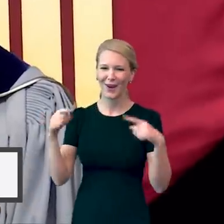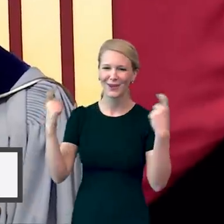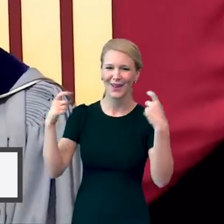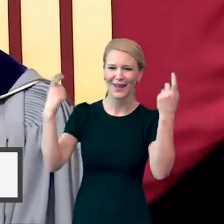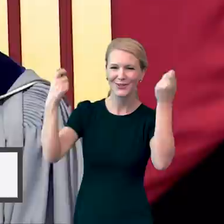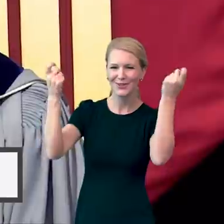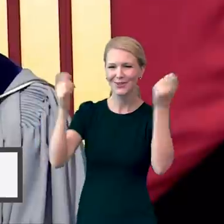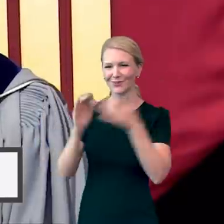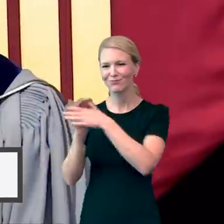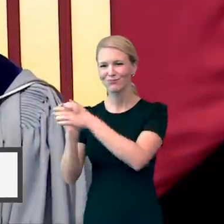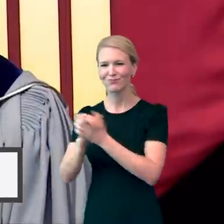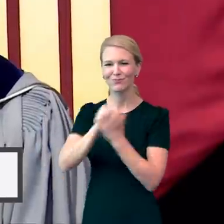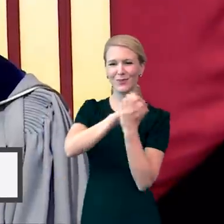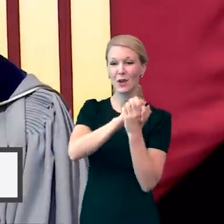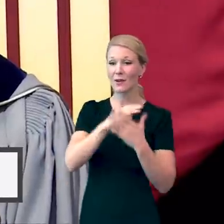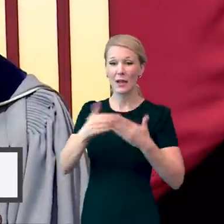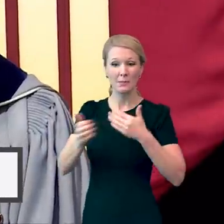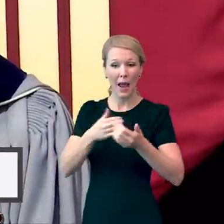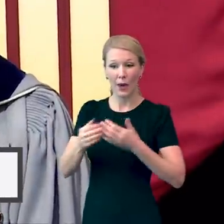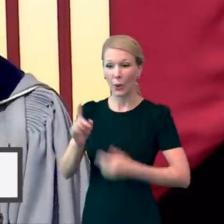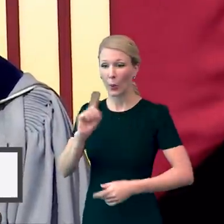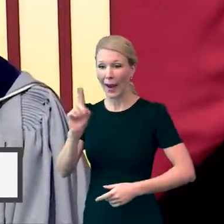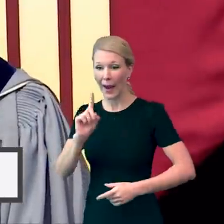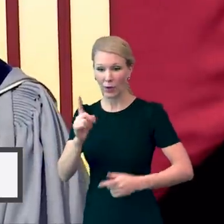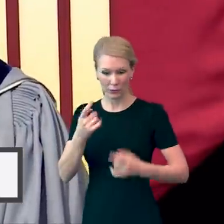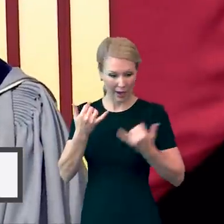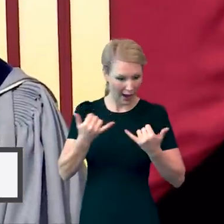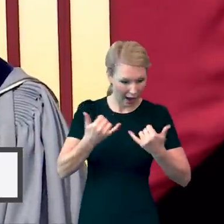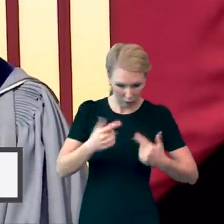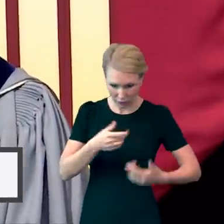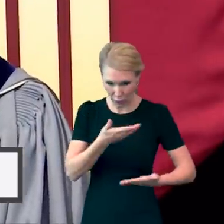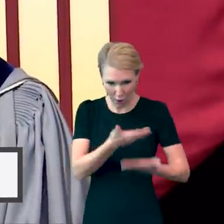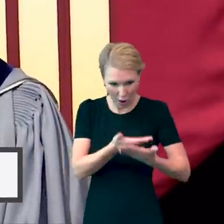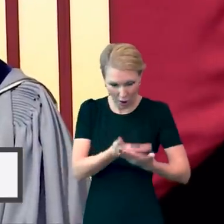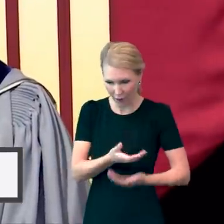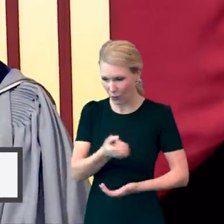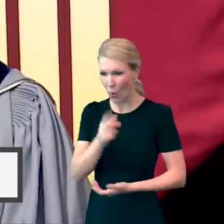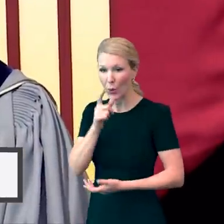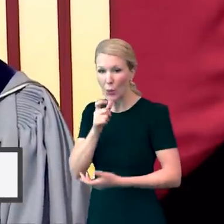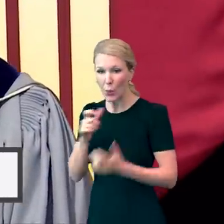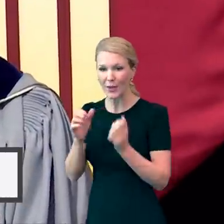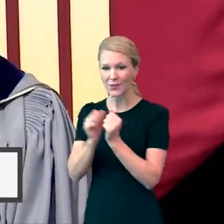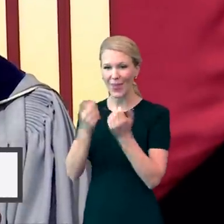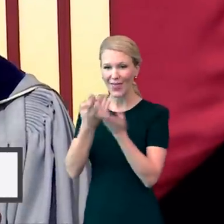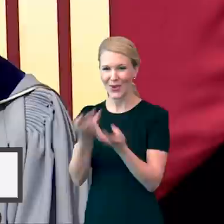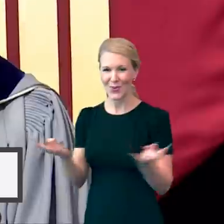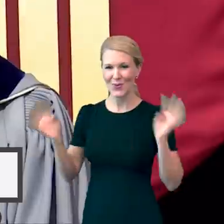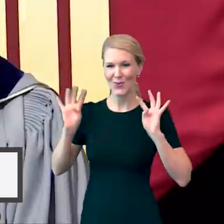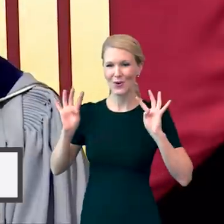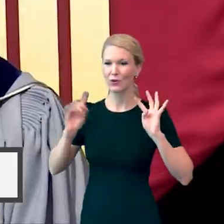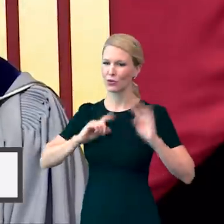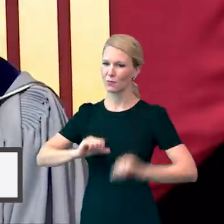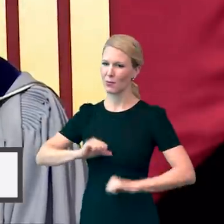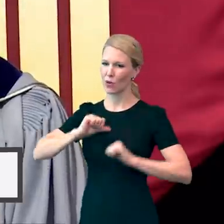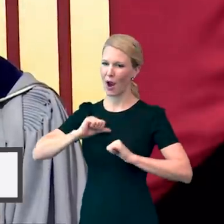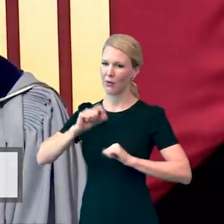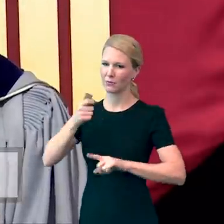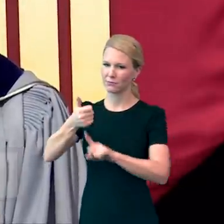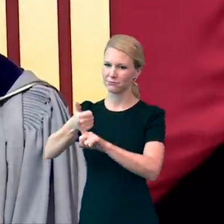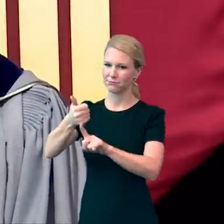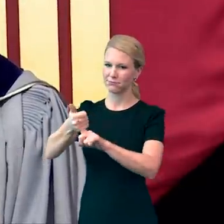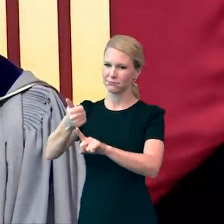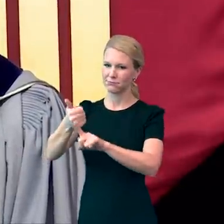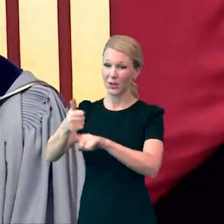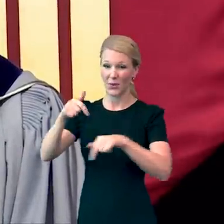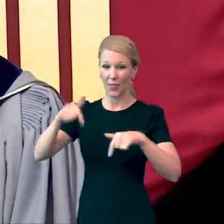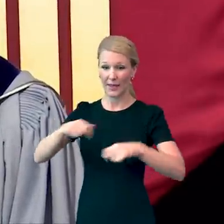Good morning, and congratulations, CAS Cougs. No matter where you are or who might be with you today in body or spirit,